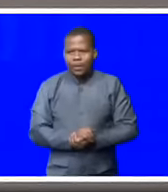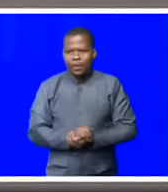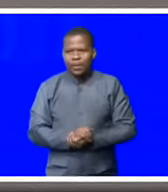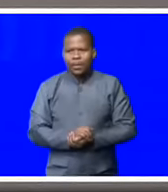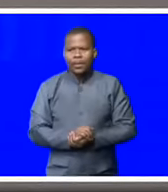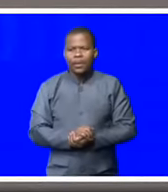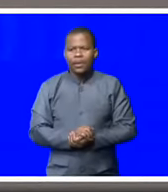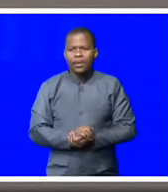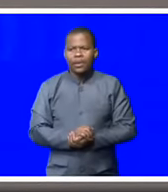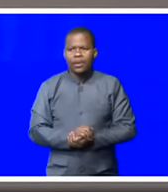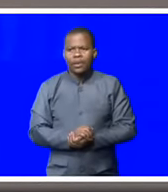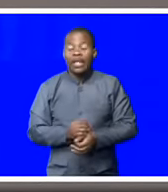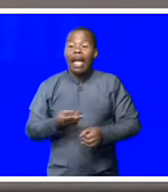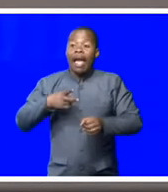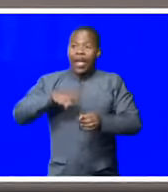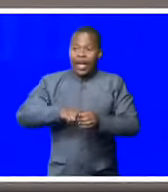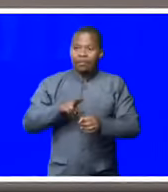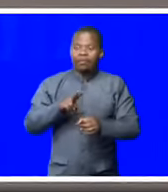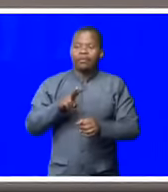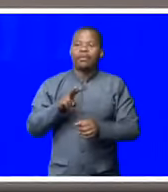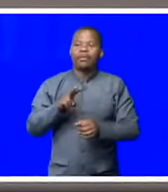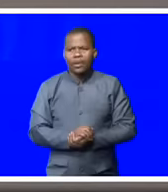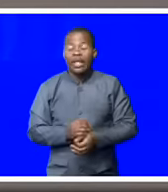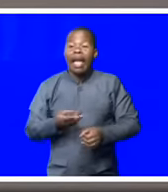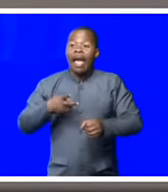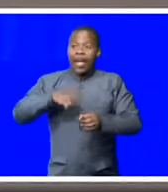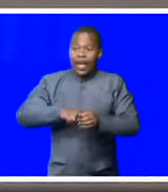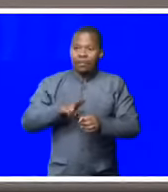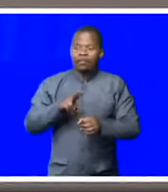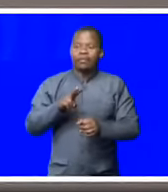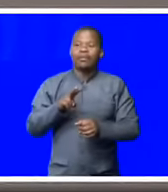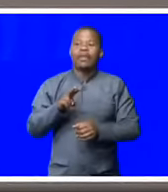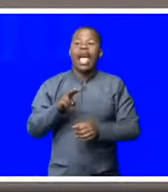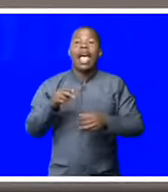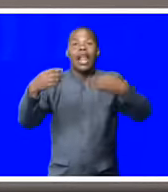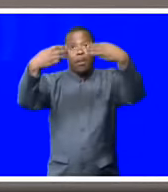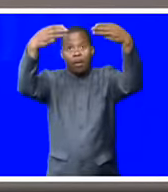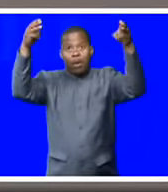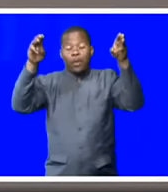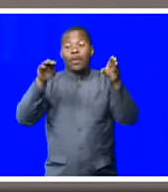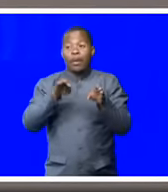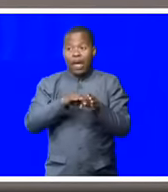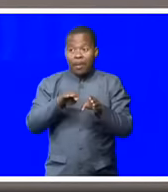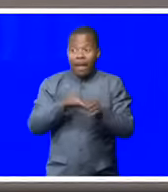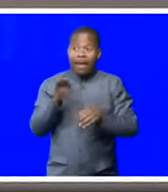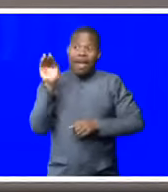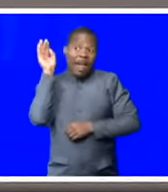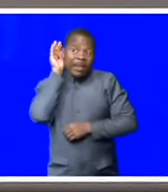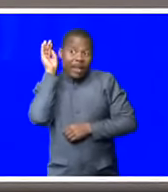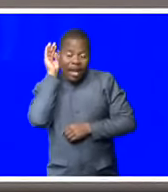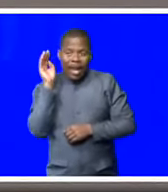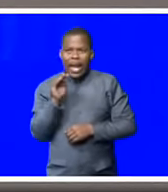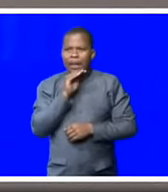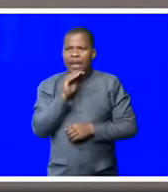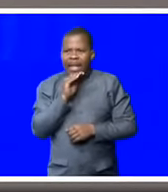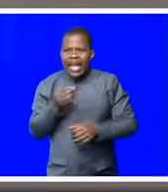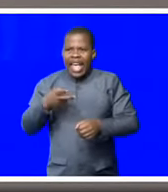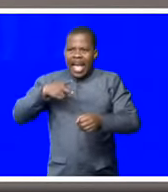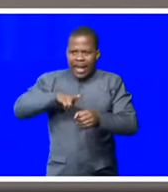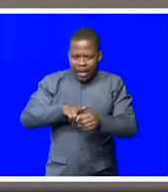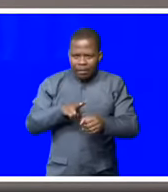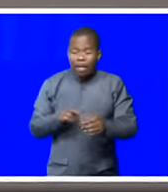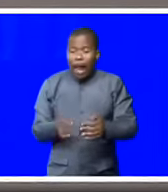Sivile nathi thini lesePhalamende, sabulesePhalamende sabona ukuthi wo nguphi la kufanele